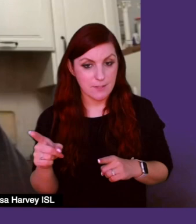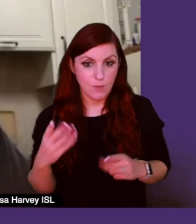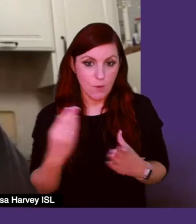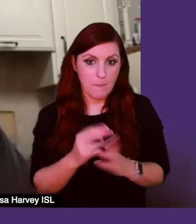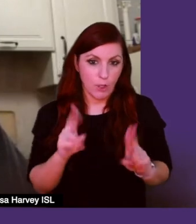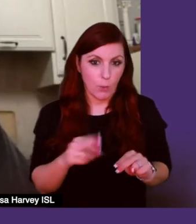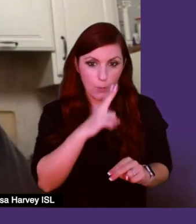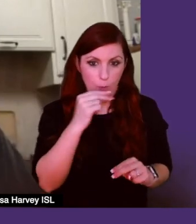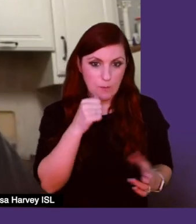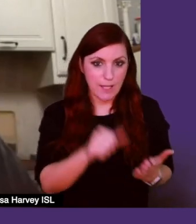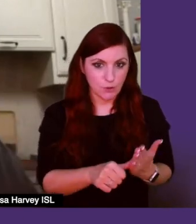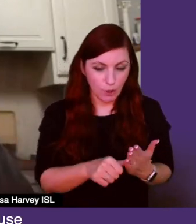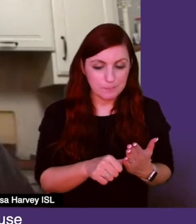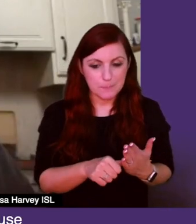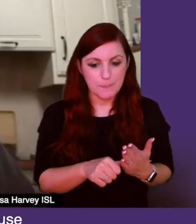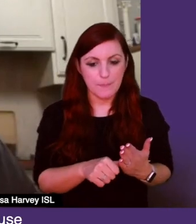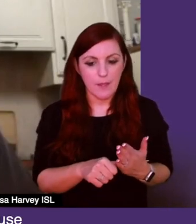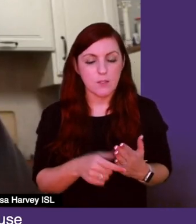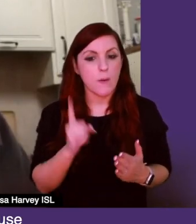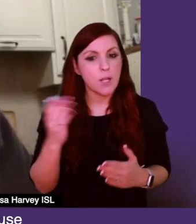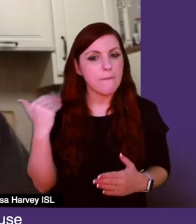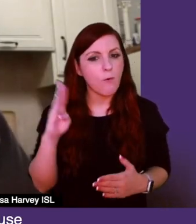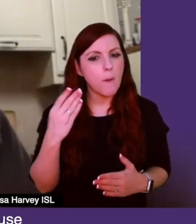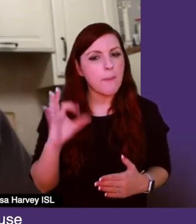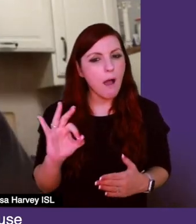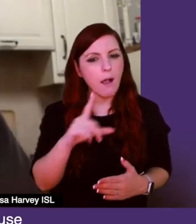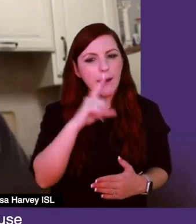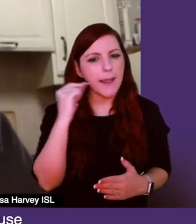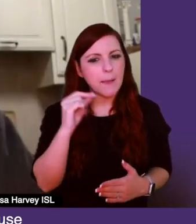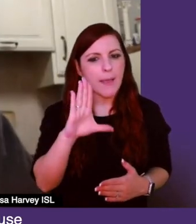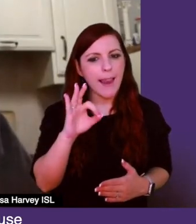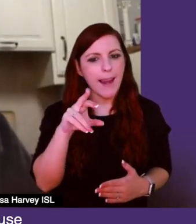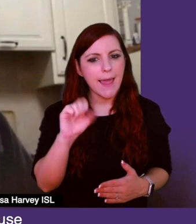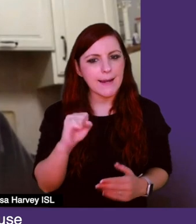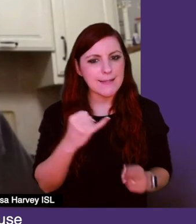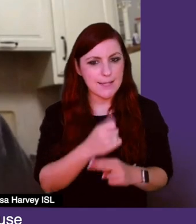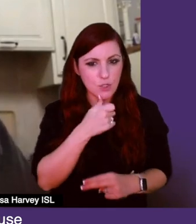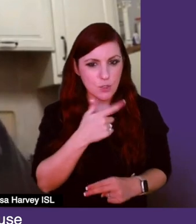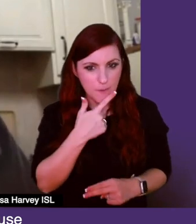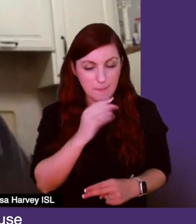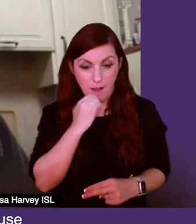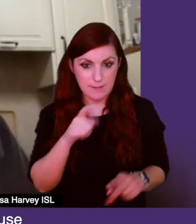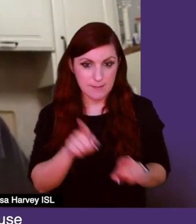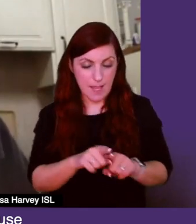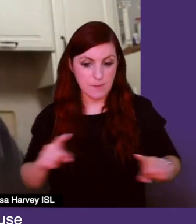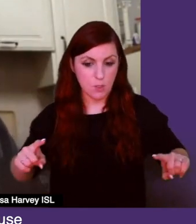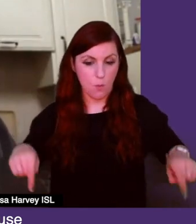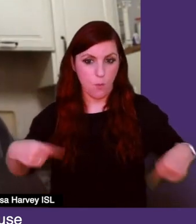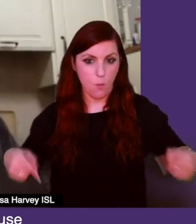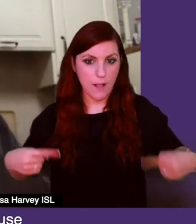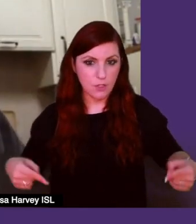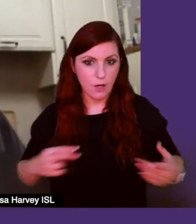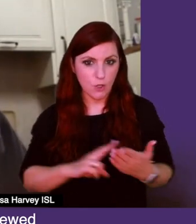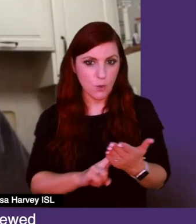my new newsletter. So I used to have a blog called Legless in Dublin, Because as well as a wheelchair user, I'm also an